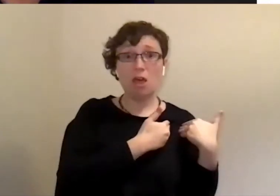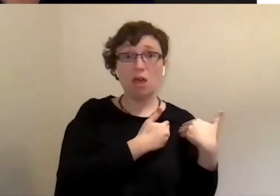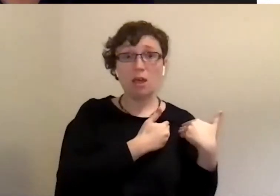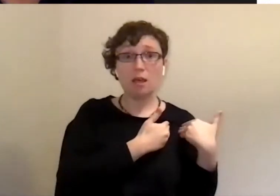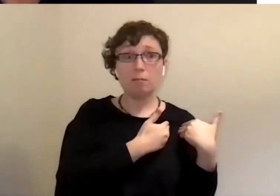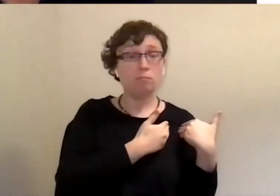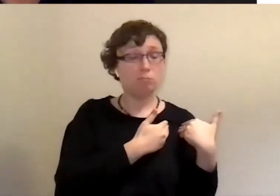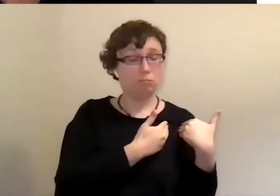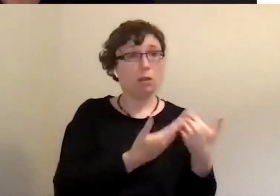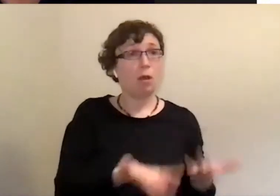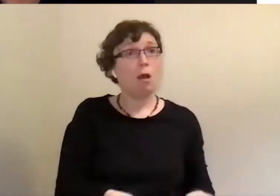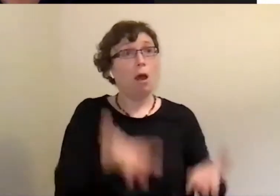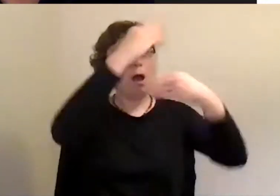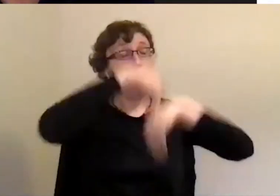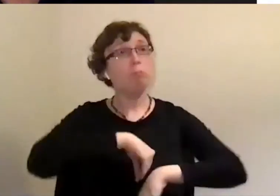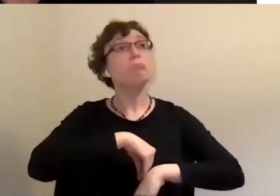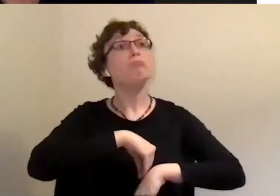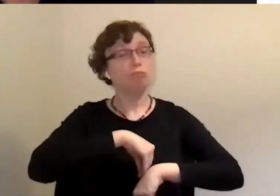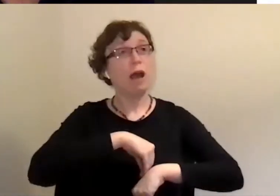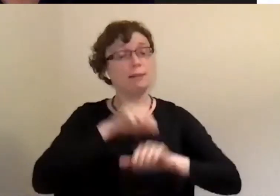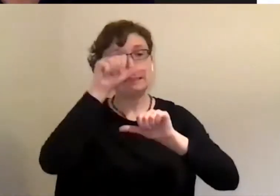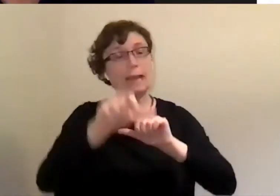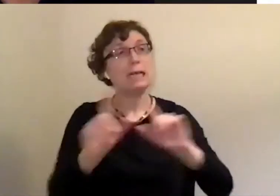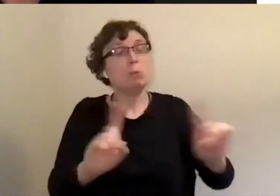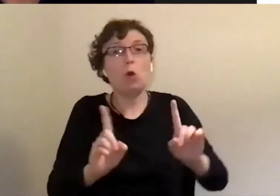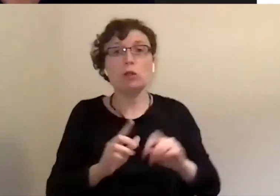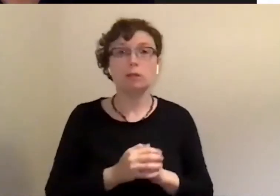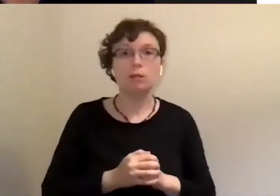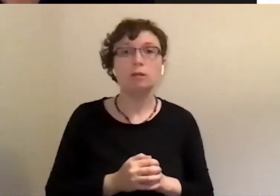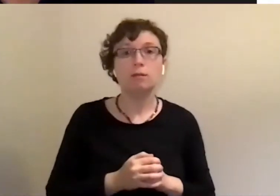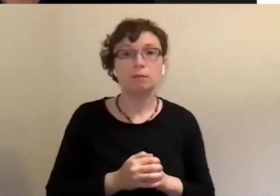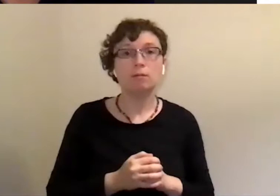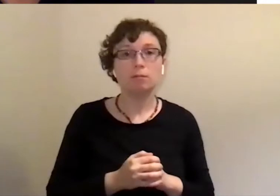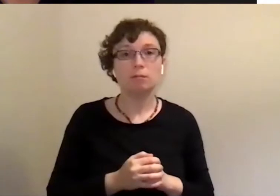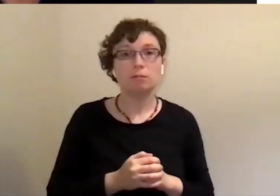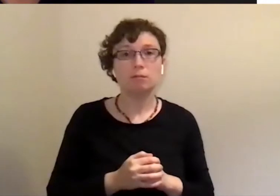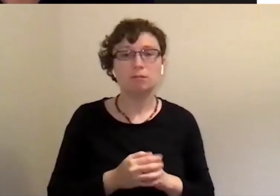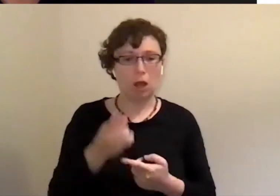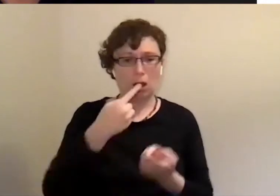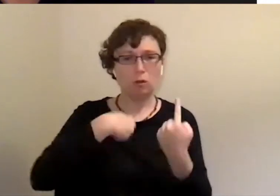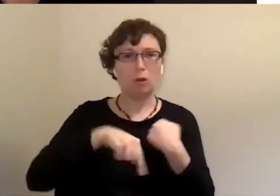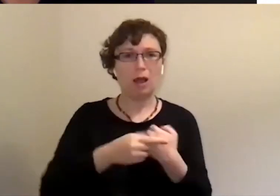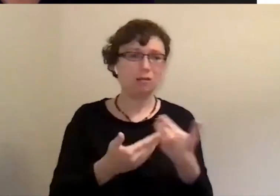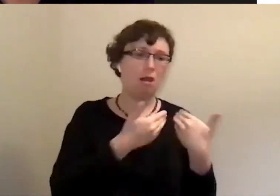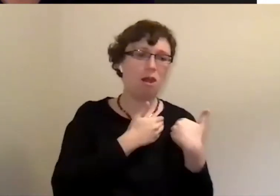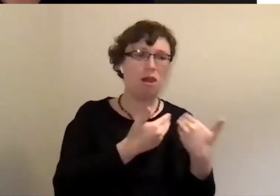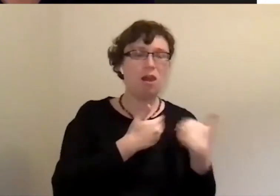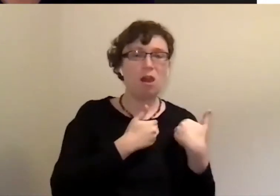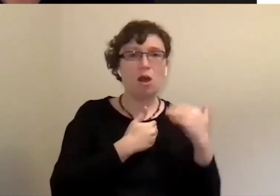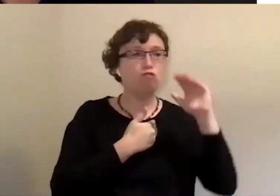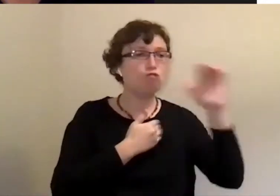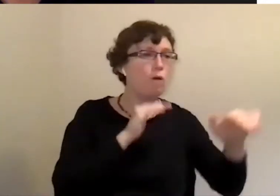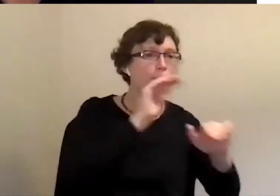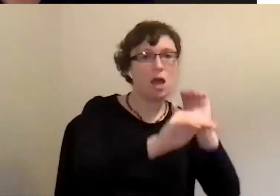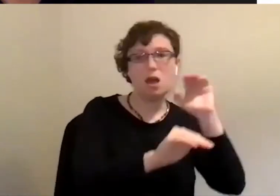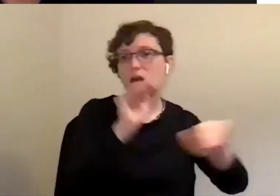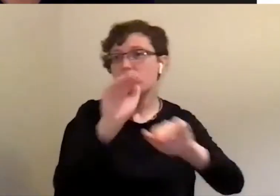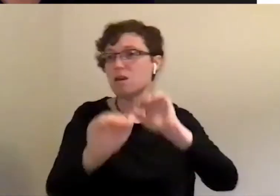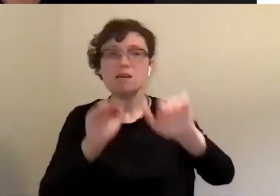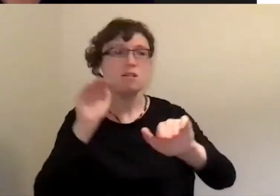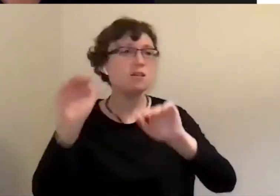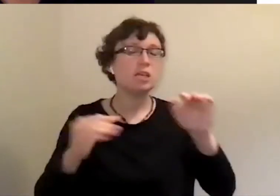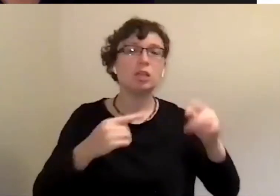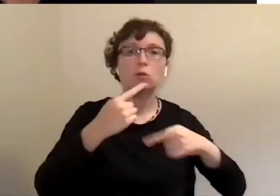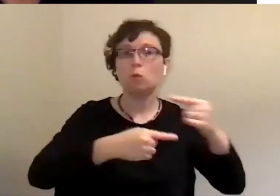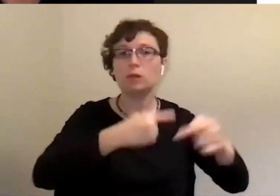that information that you've been told. It's not our job to constantly come to you and remind you every single day